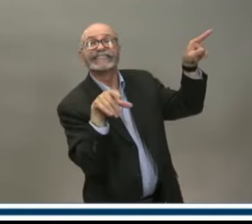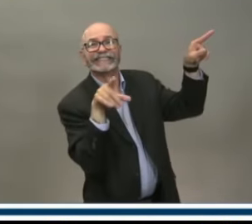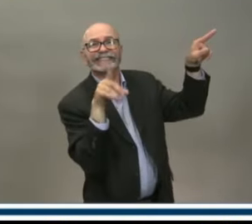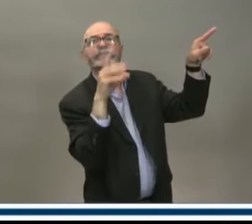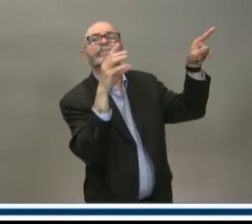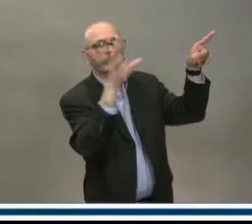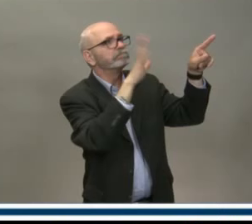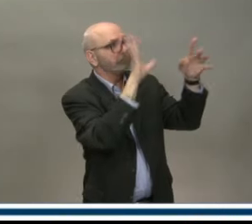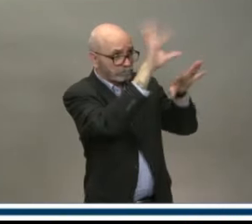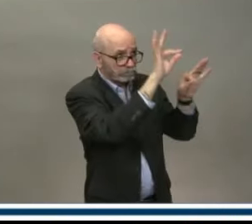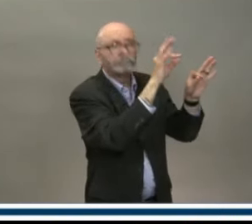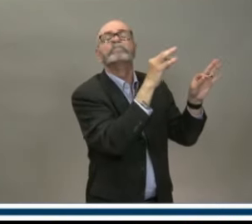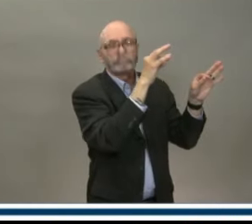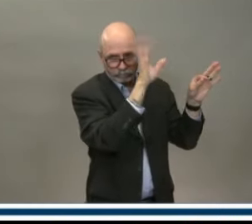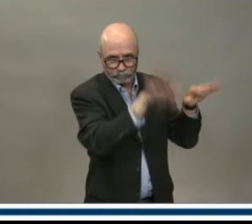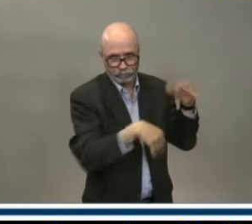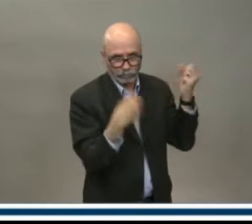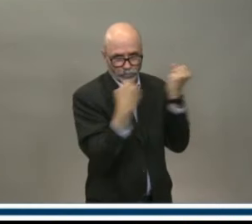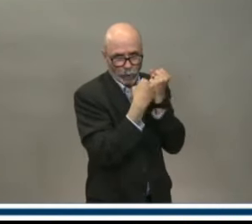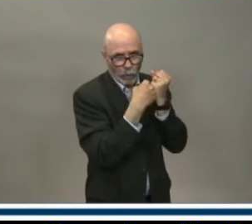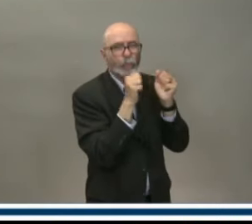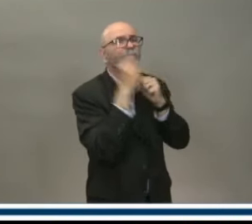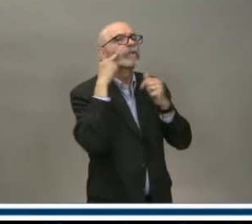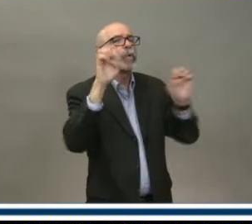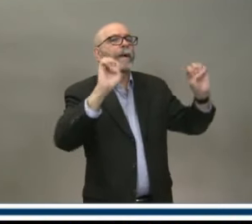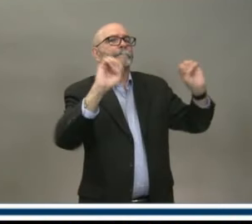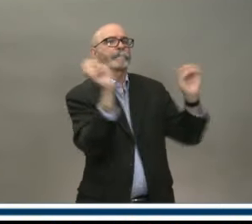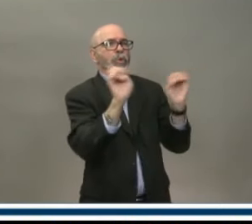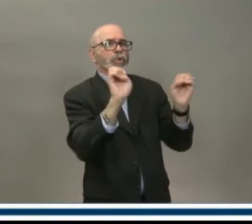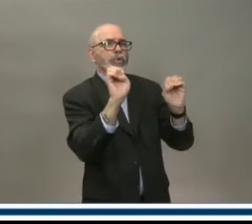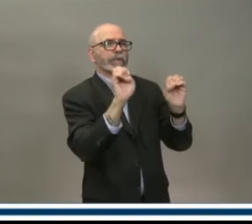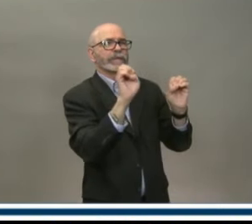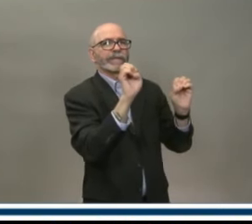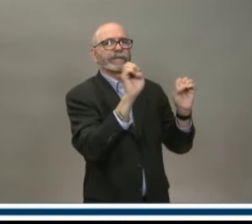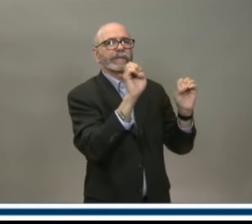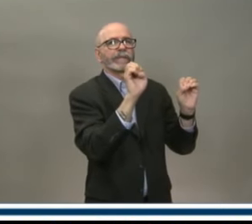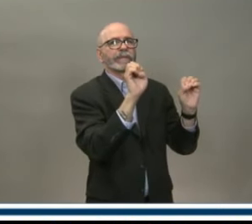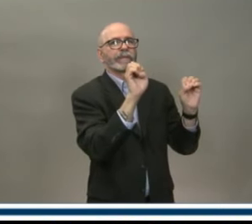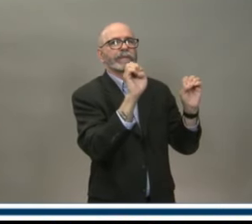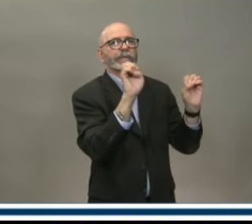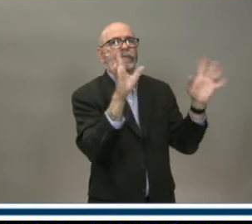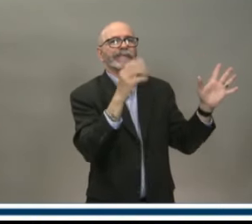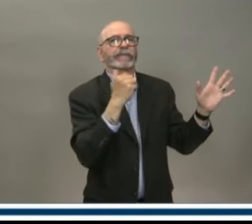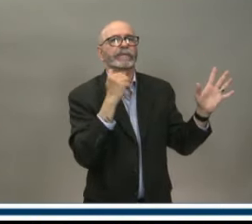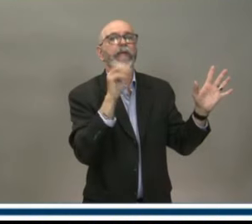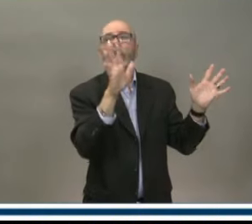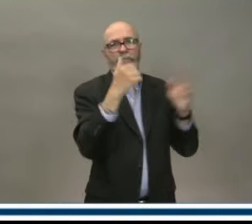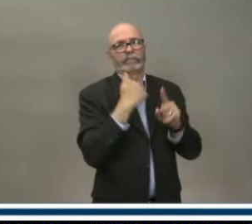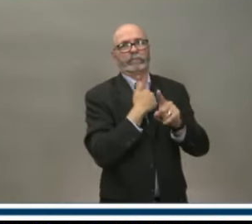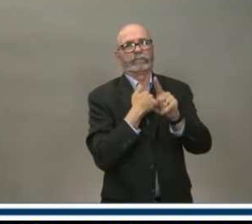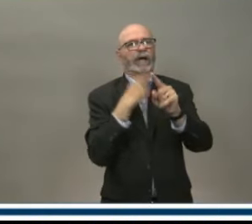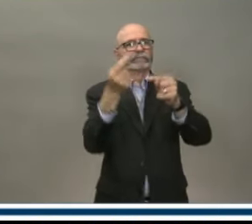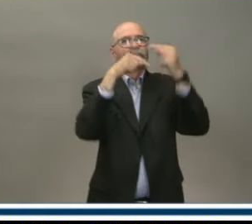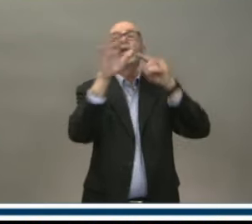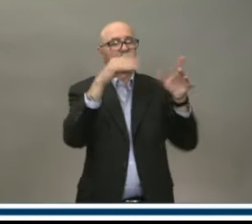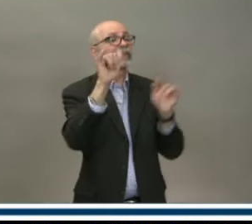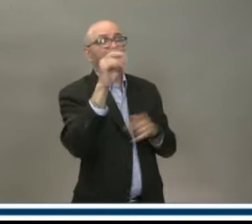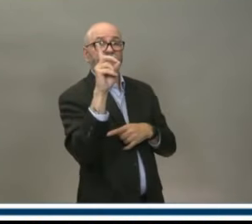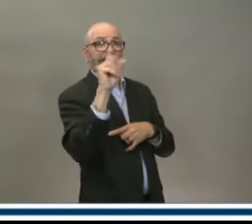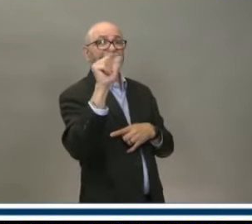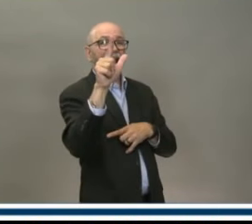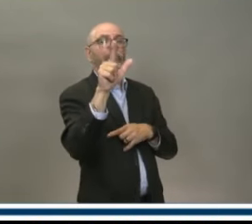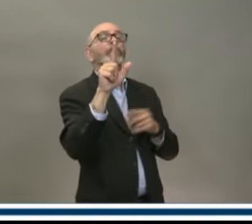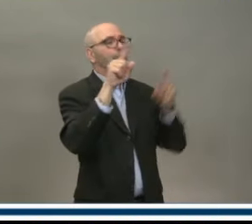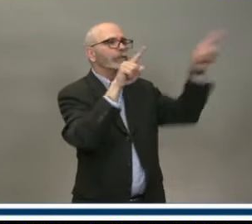through the emergency bridge funding program. The Red Cross, the Dalhousie would have been working with some of